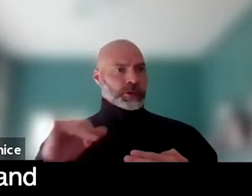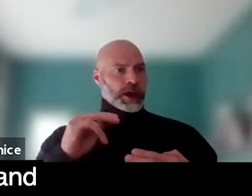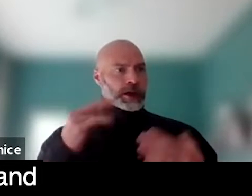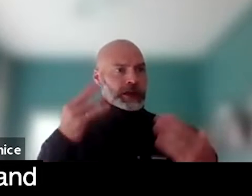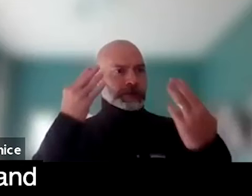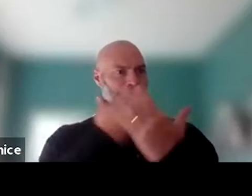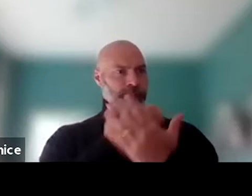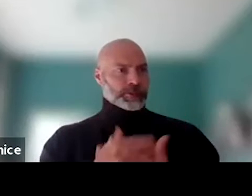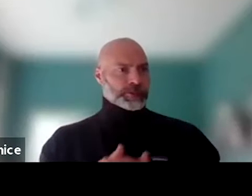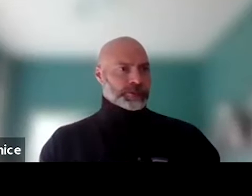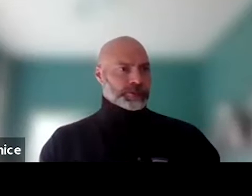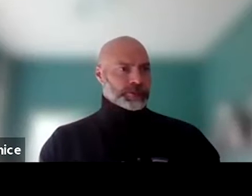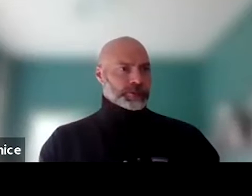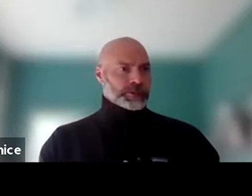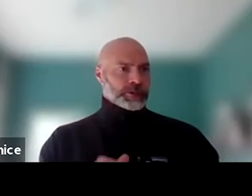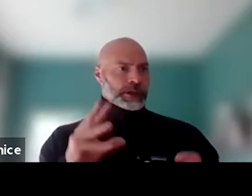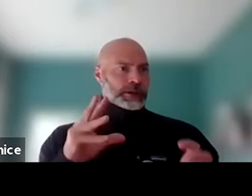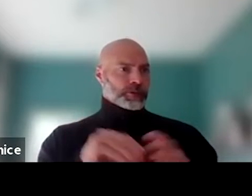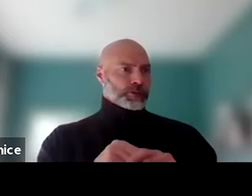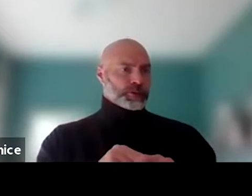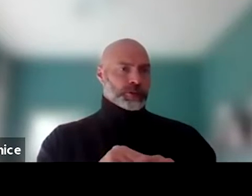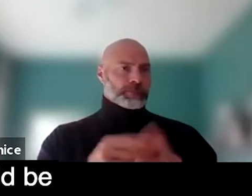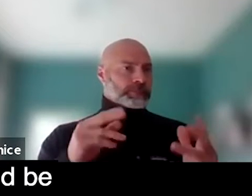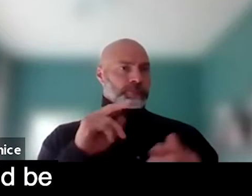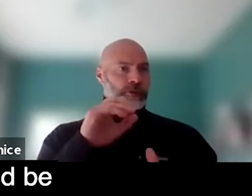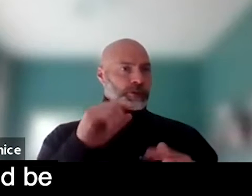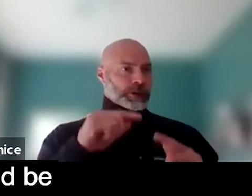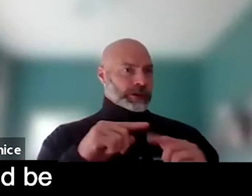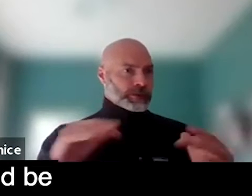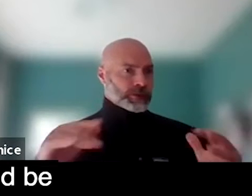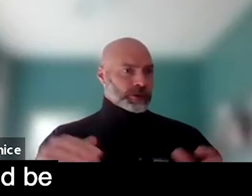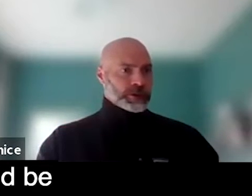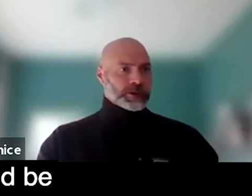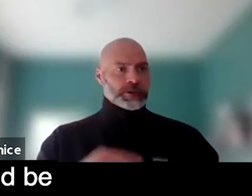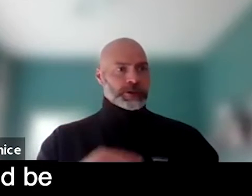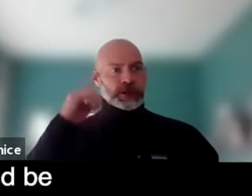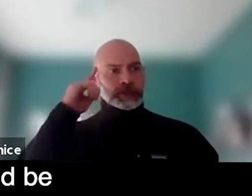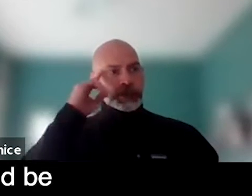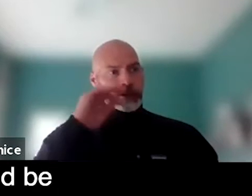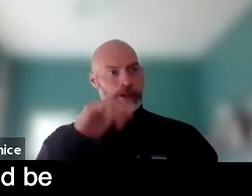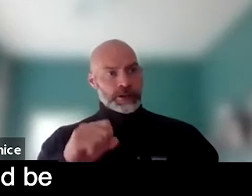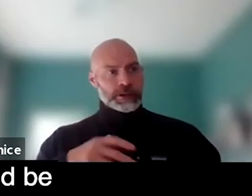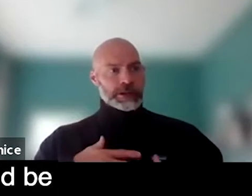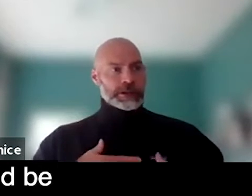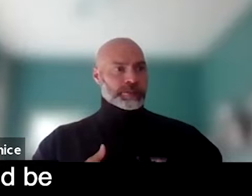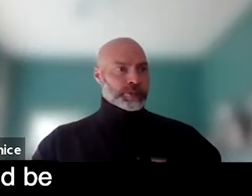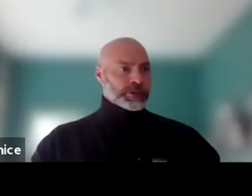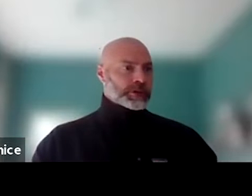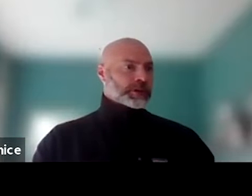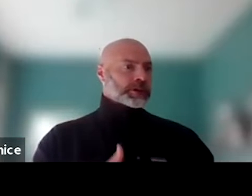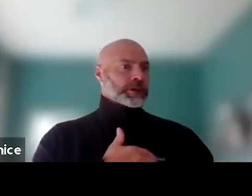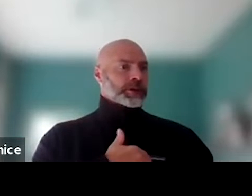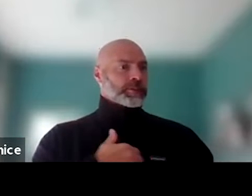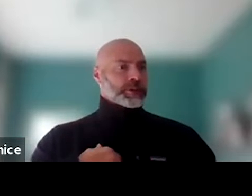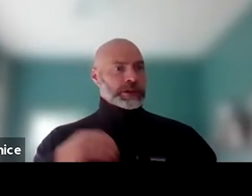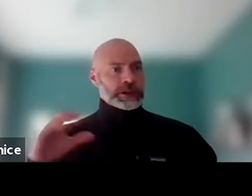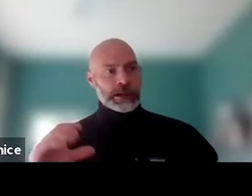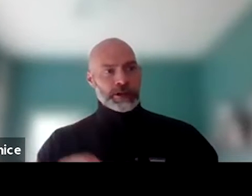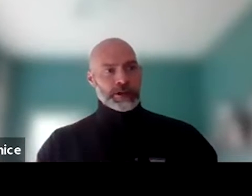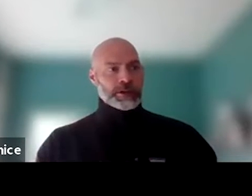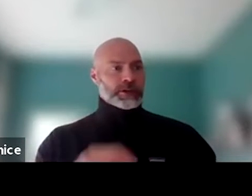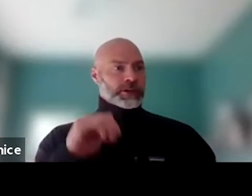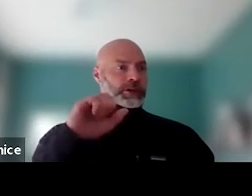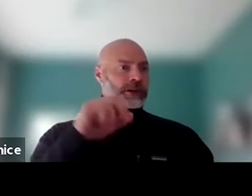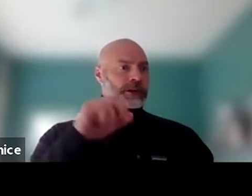30% are physical, but the rest are invisible. And so that could be inclusive of neurodiversity, mental illness,